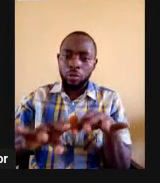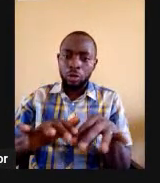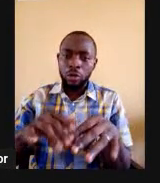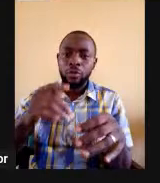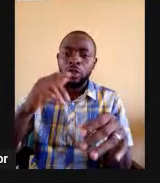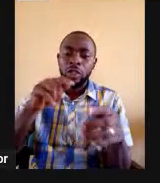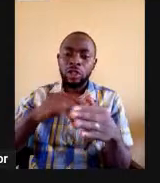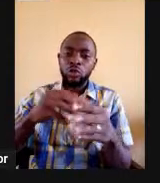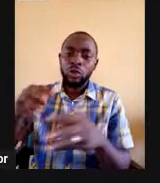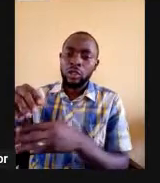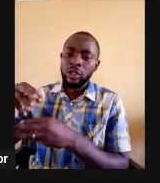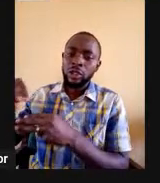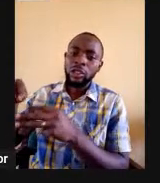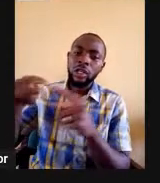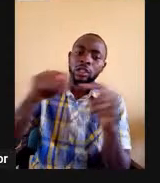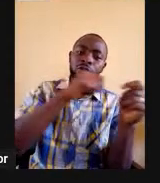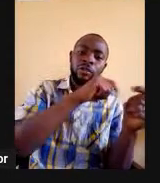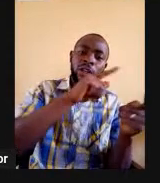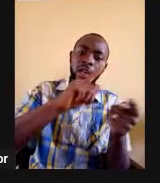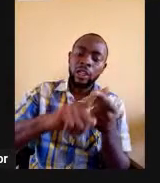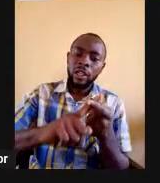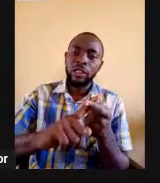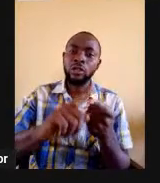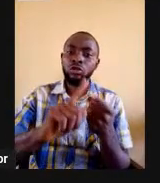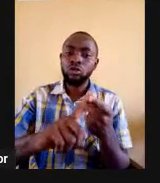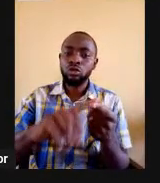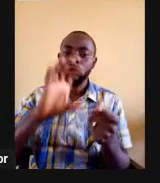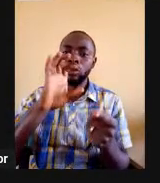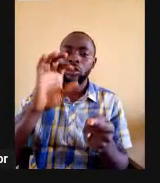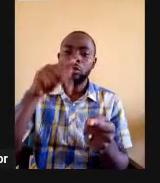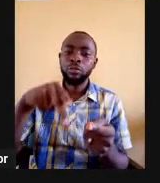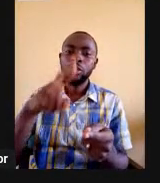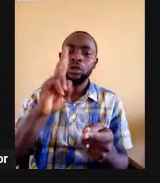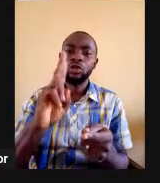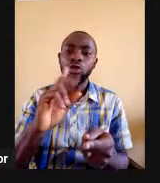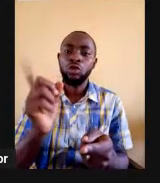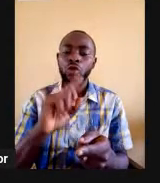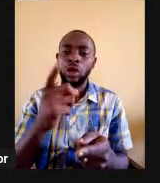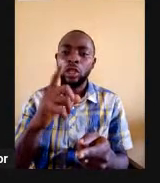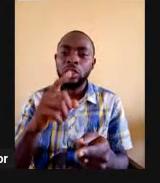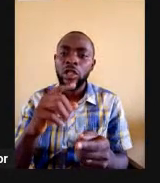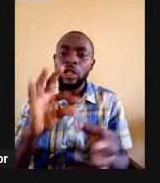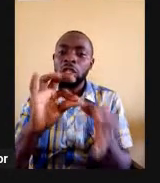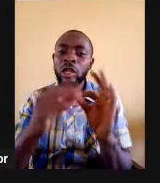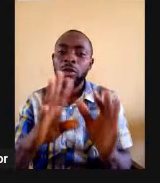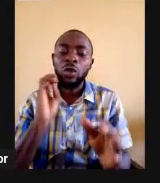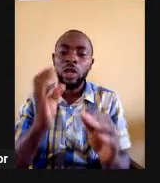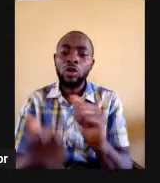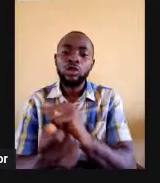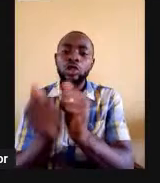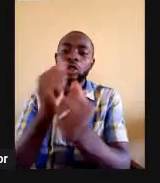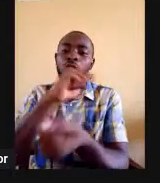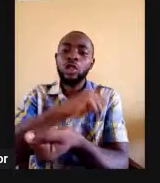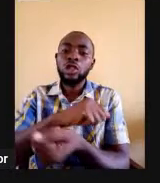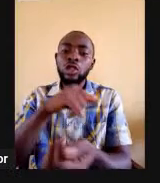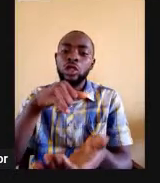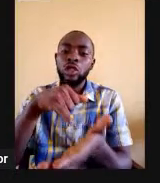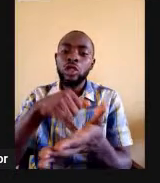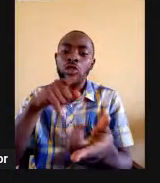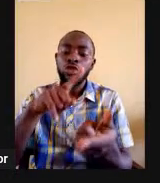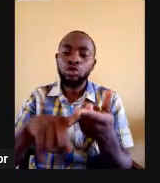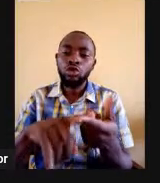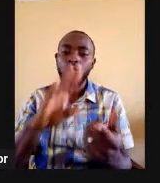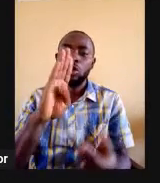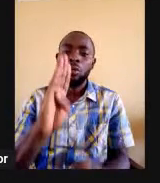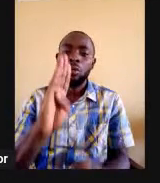CPU where the interpreter is. The interpreter will now convert it into the binary code.